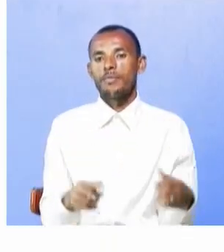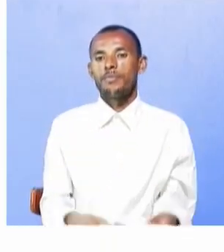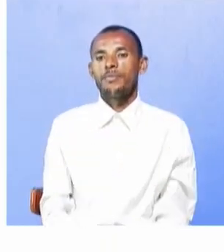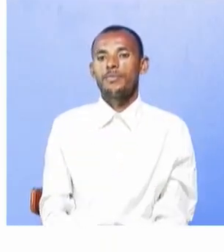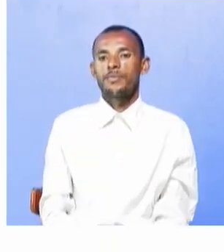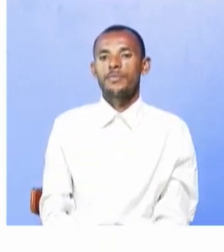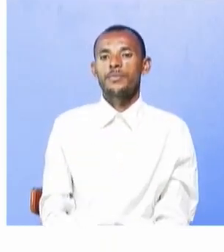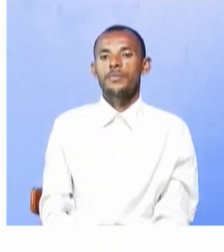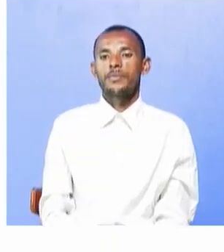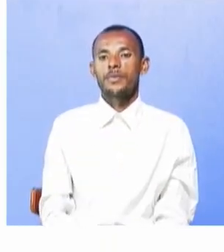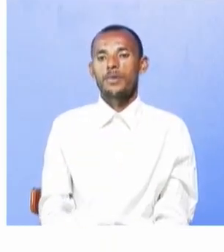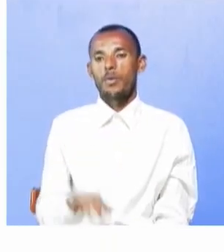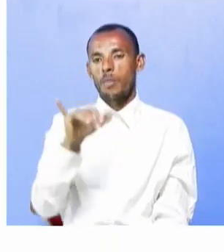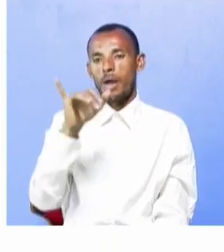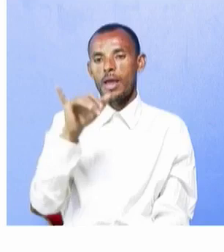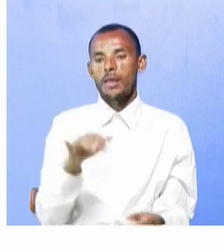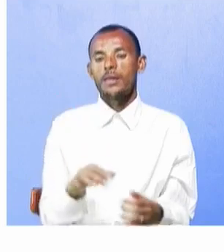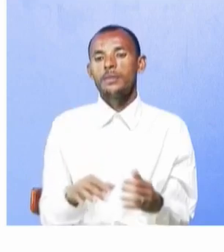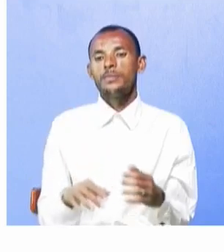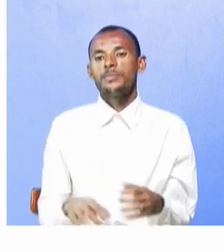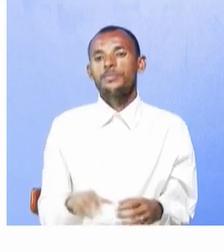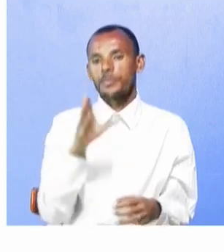the y-axis, and